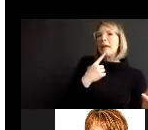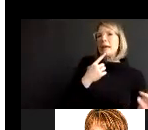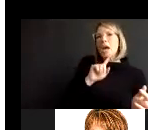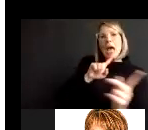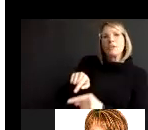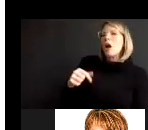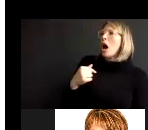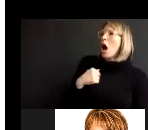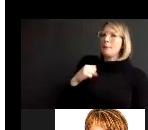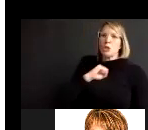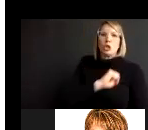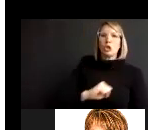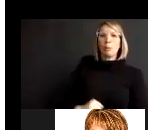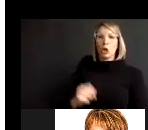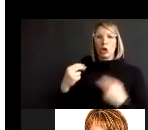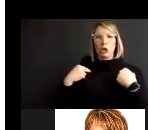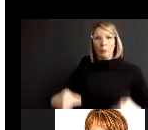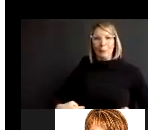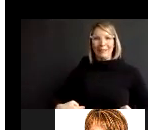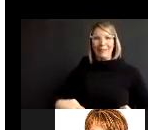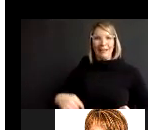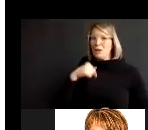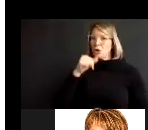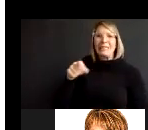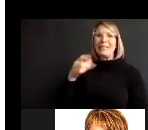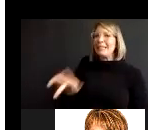superhuman. Or I don't need water because